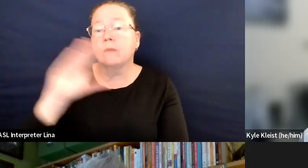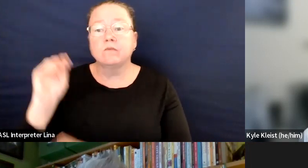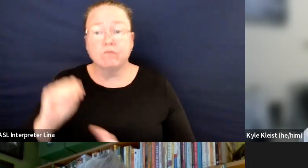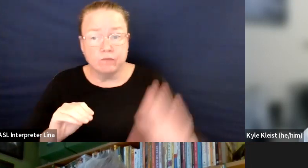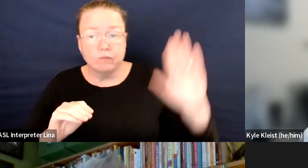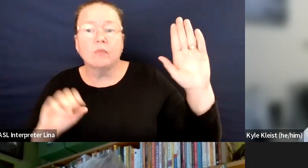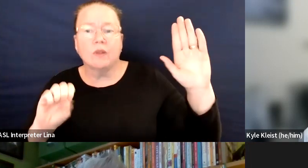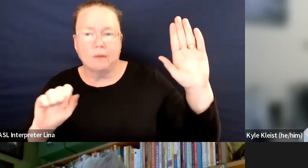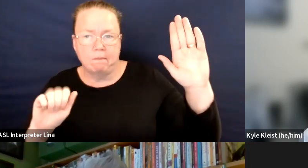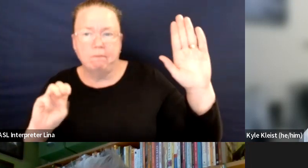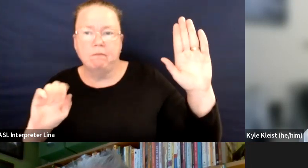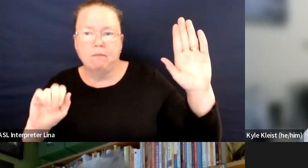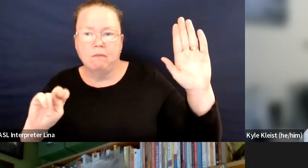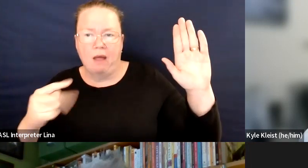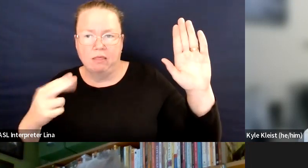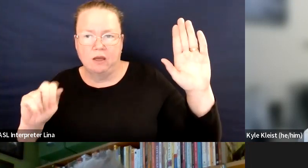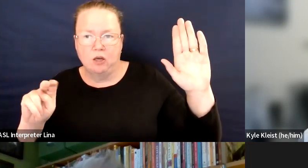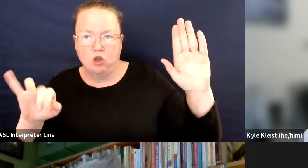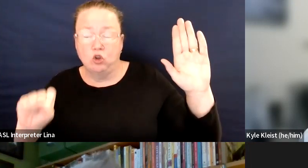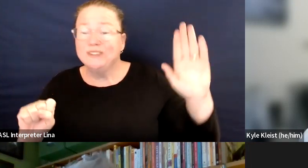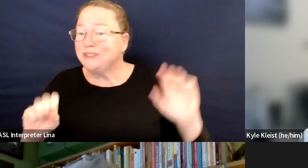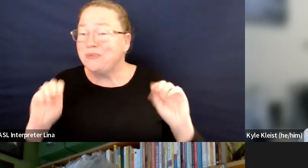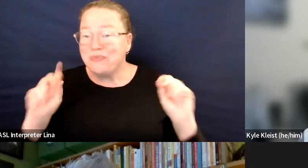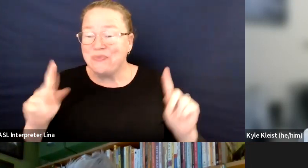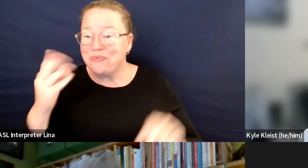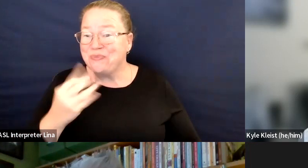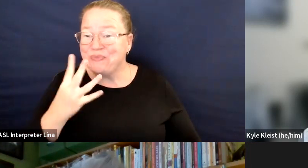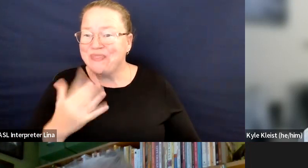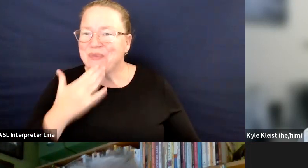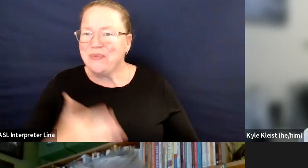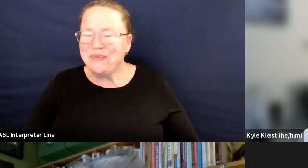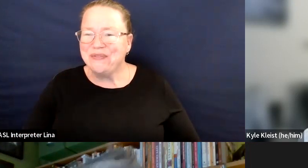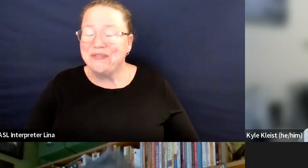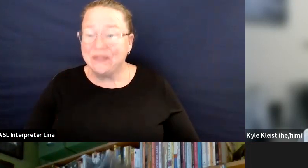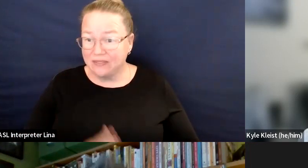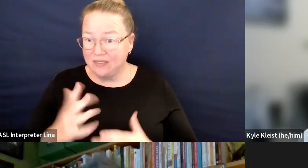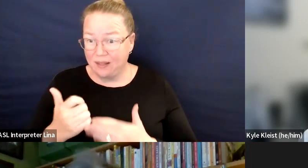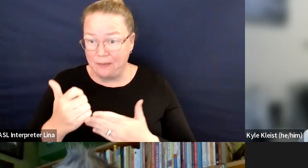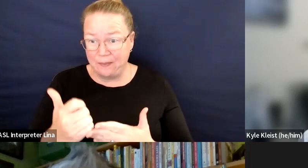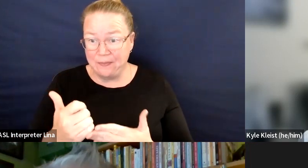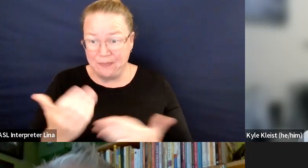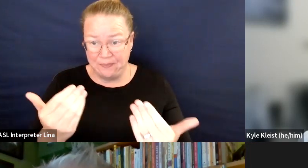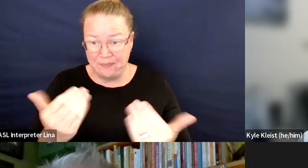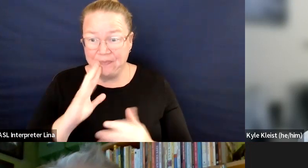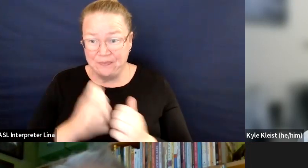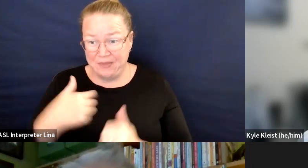from Samantha Nichols as well. Oh, Oh, well, okay. lovely. Thank you. You want to help them speak with us?